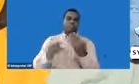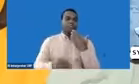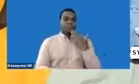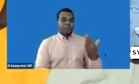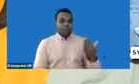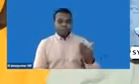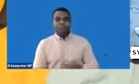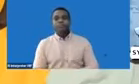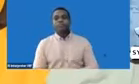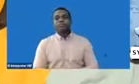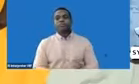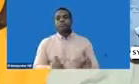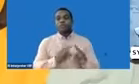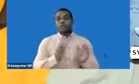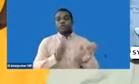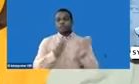then,